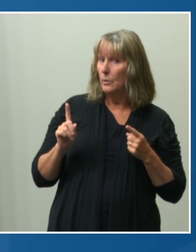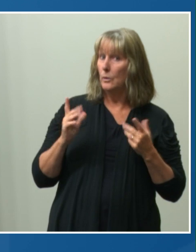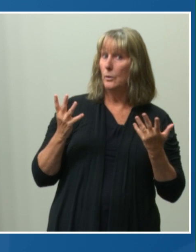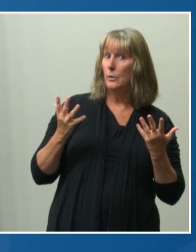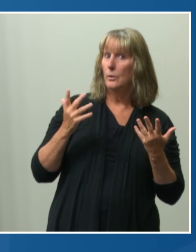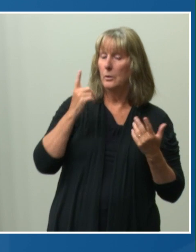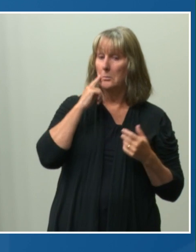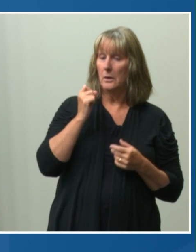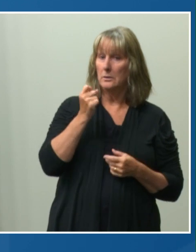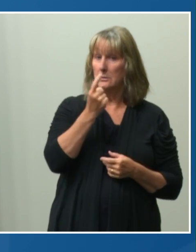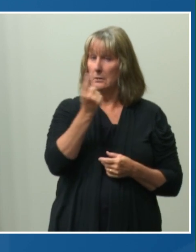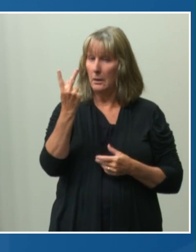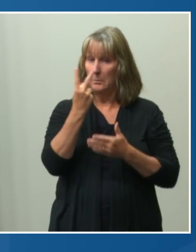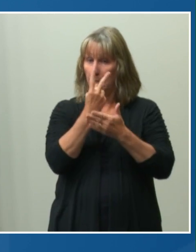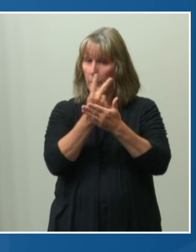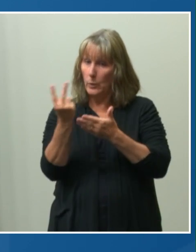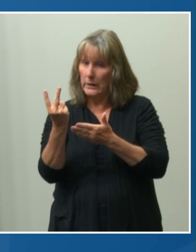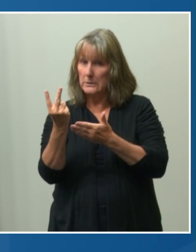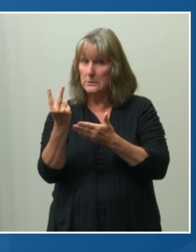couple weeks of,